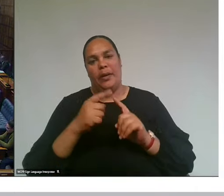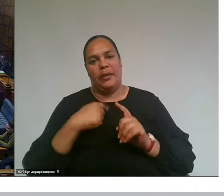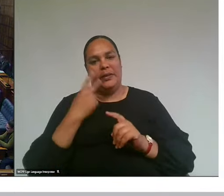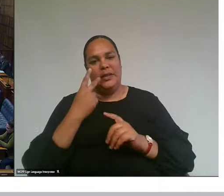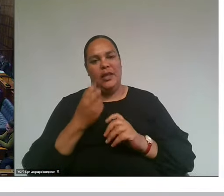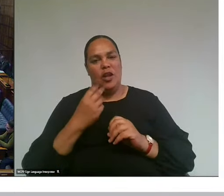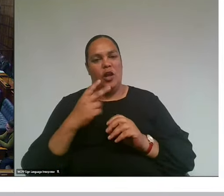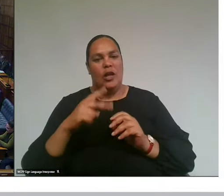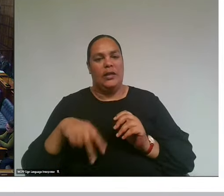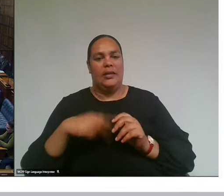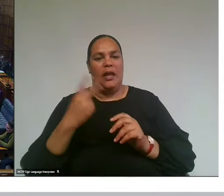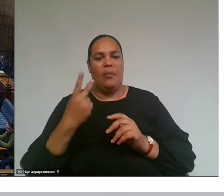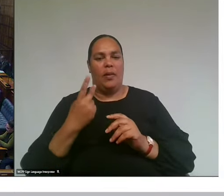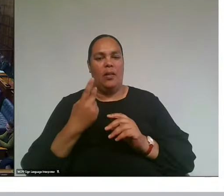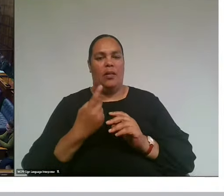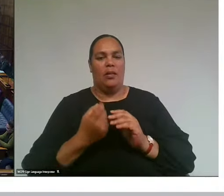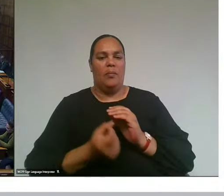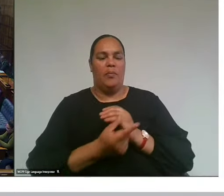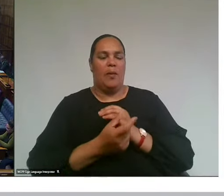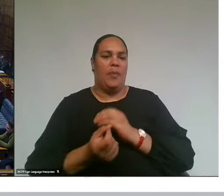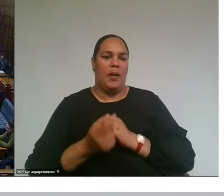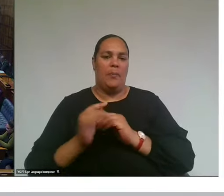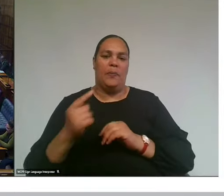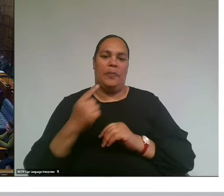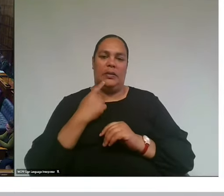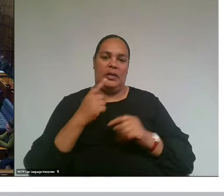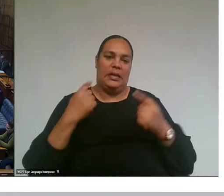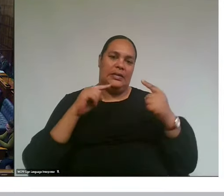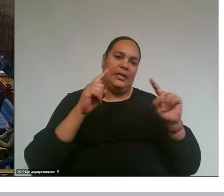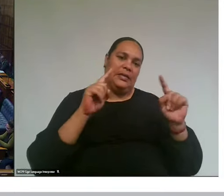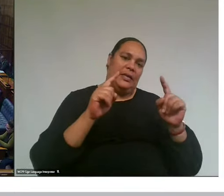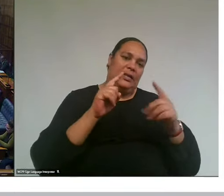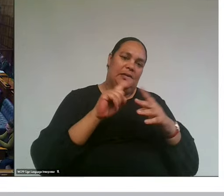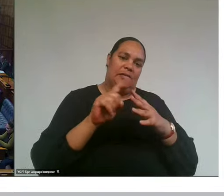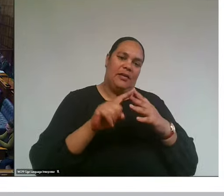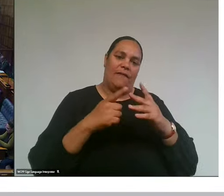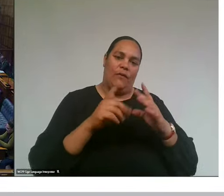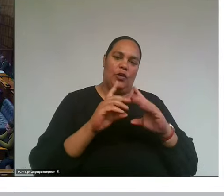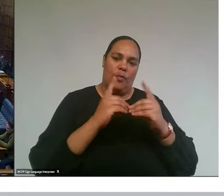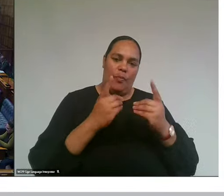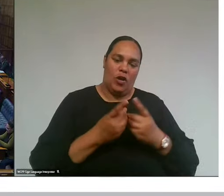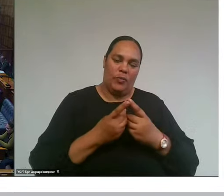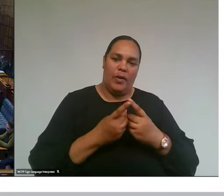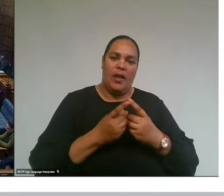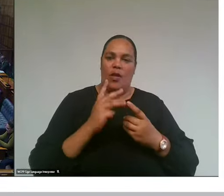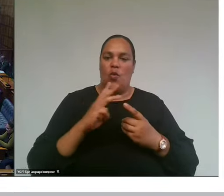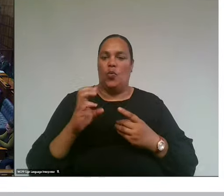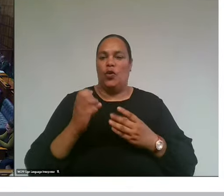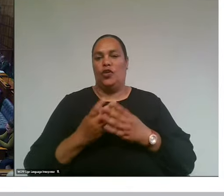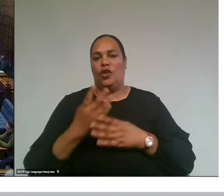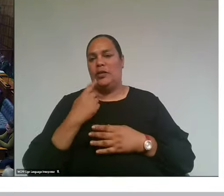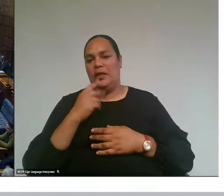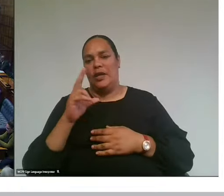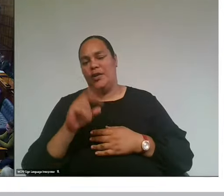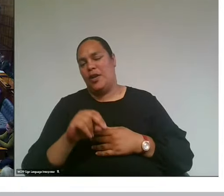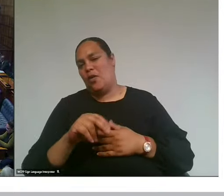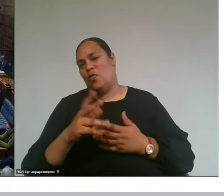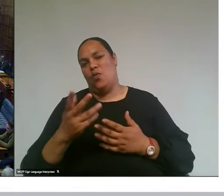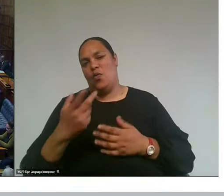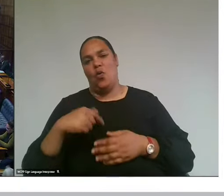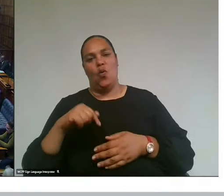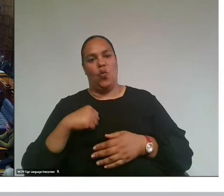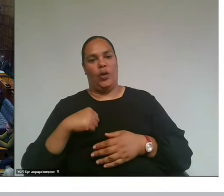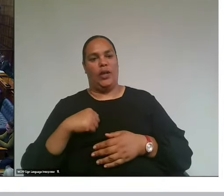a lot of double dipping uh people claiming success for the department and then West gr I no no it's actually you know